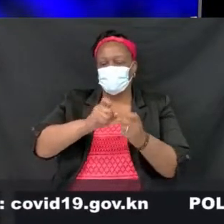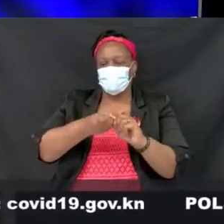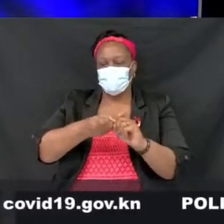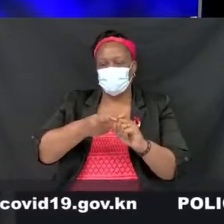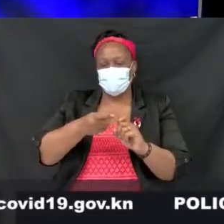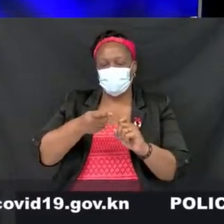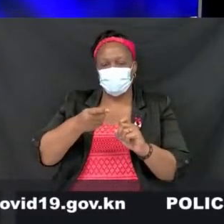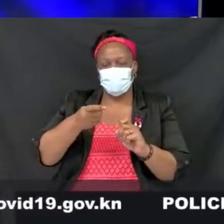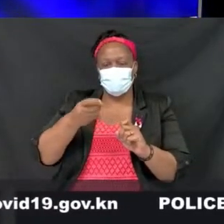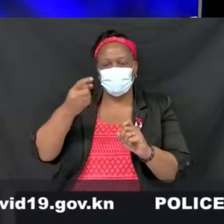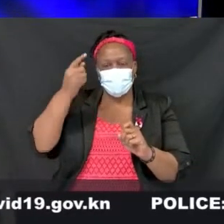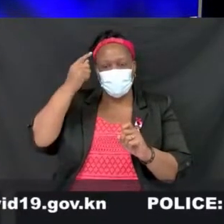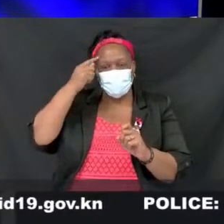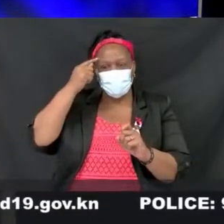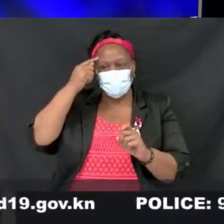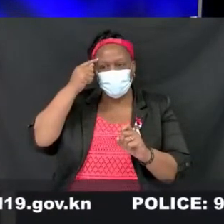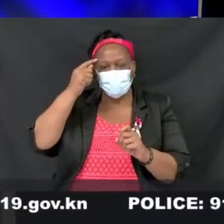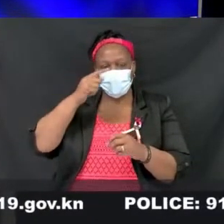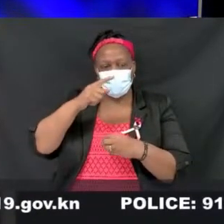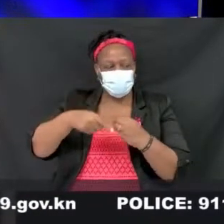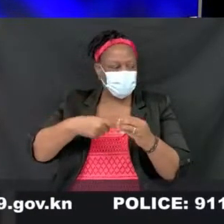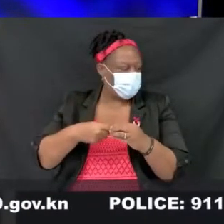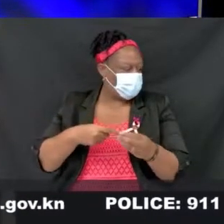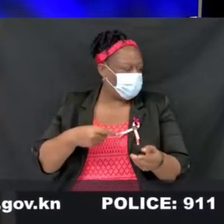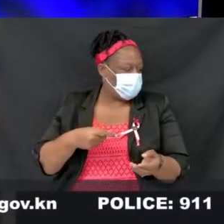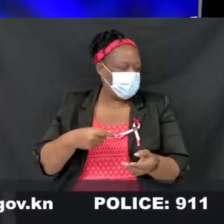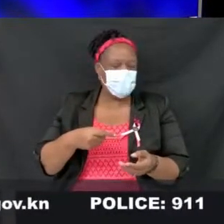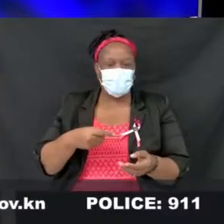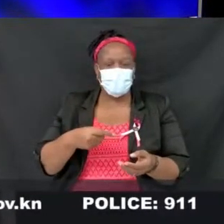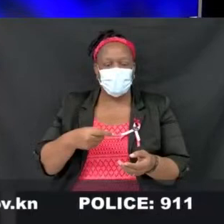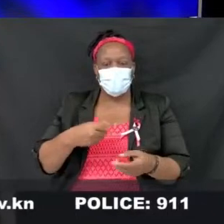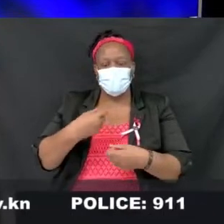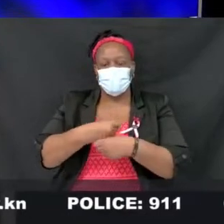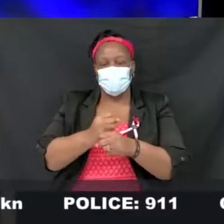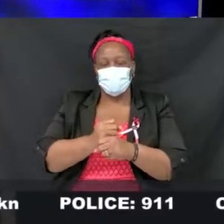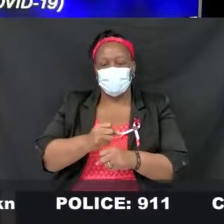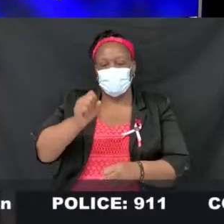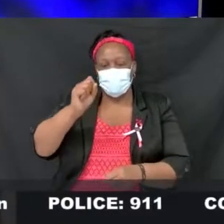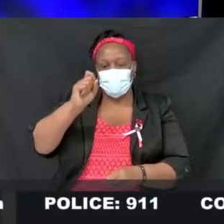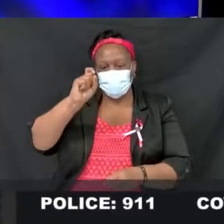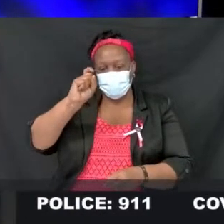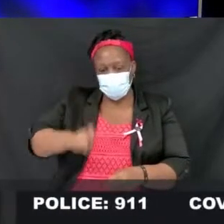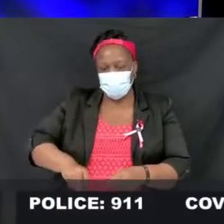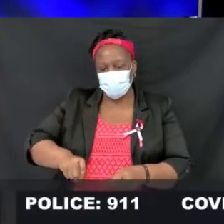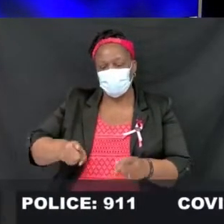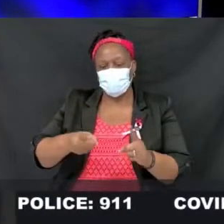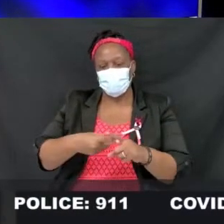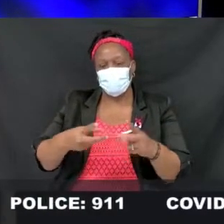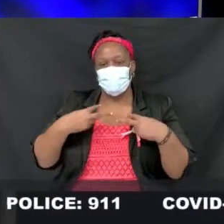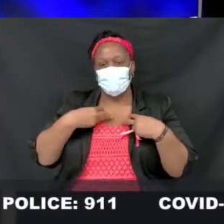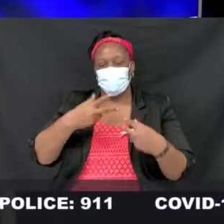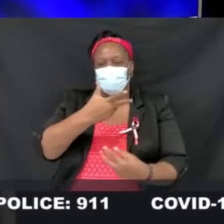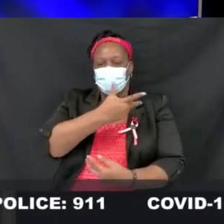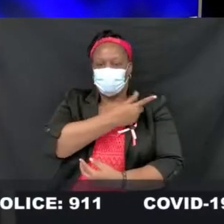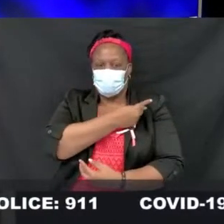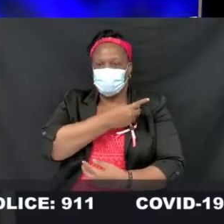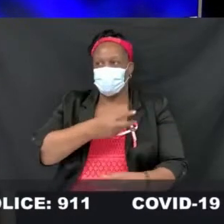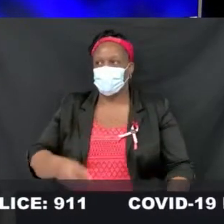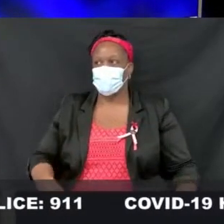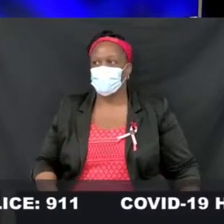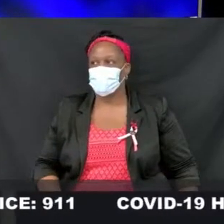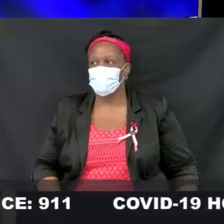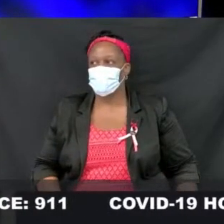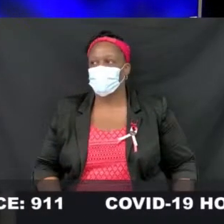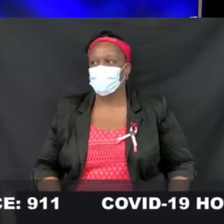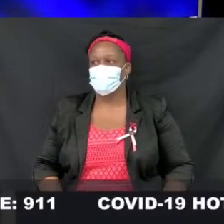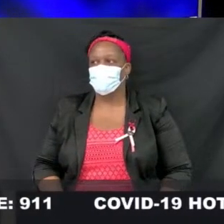program that there was good reason to mandate the vaccine from a public health perspective. I haven't